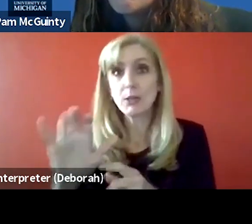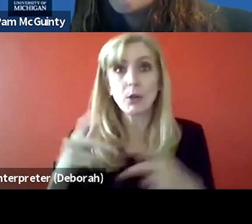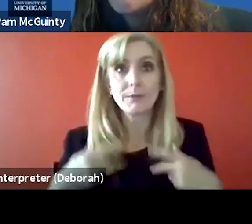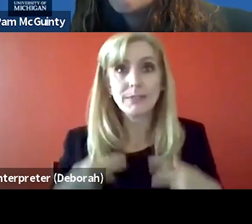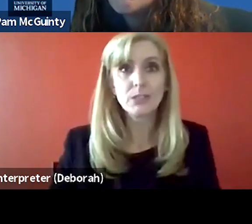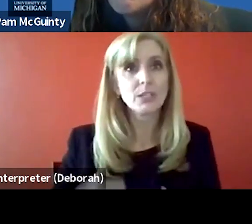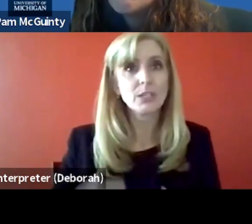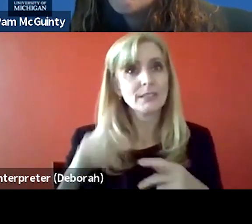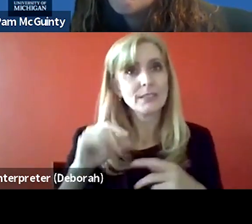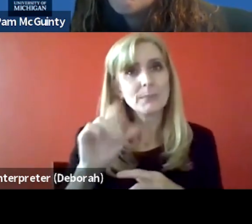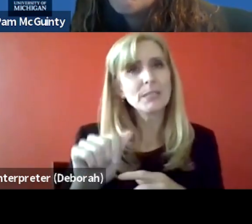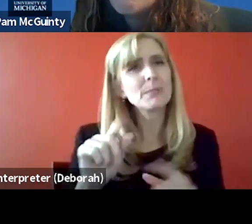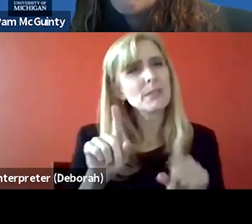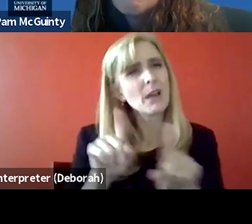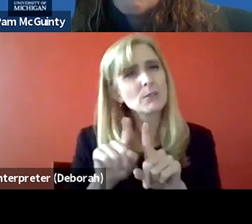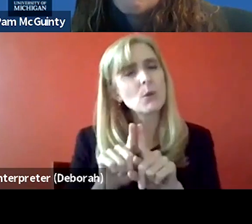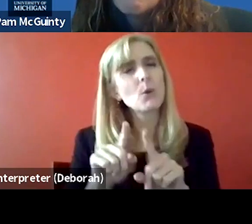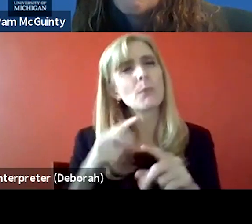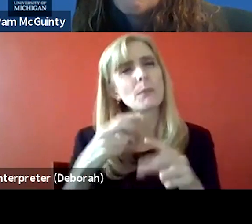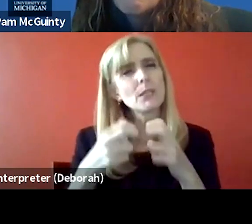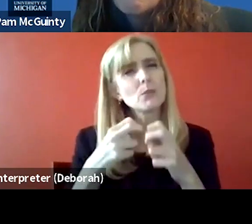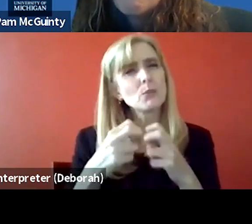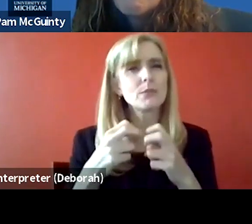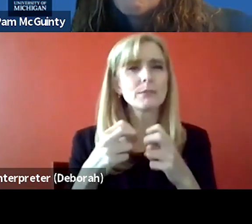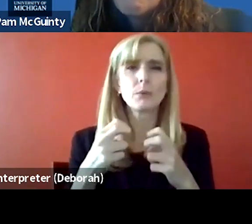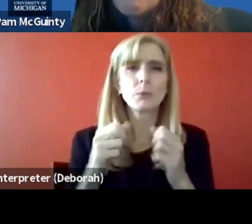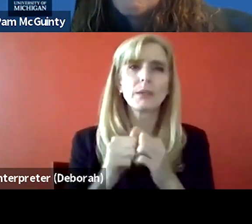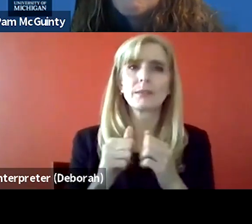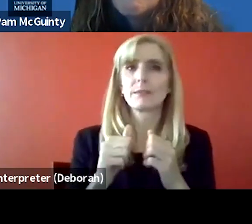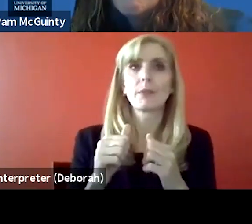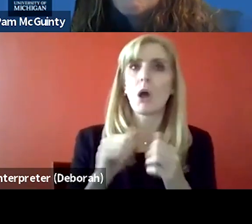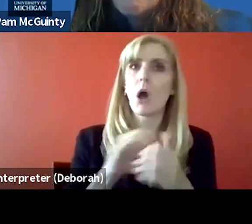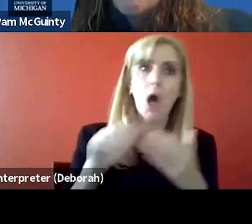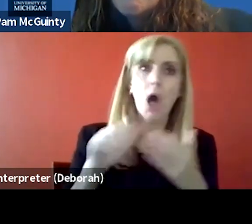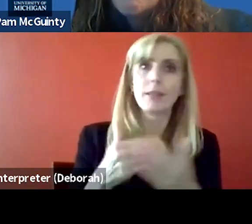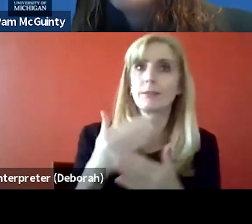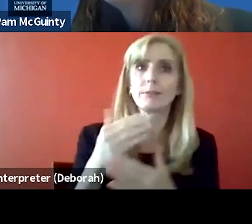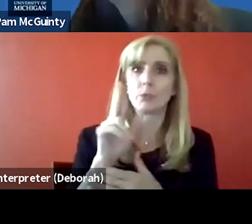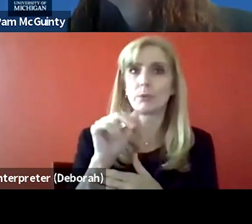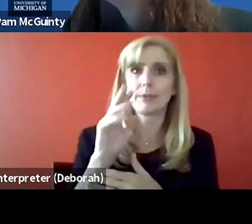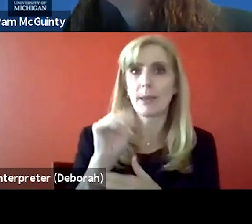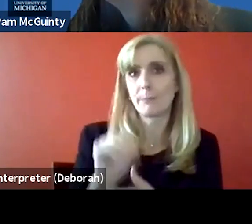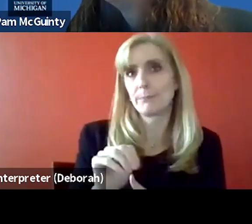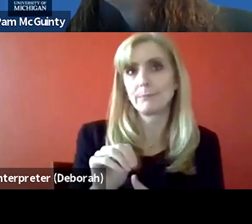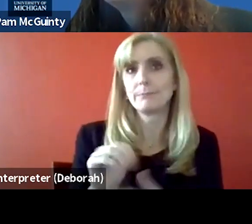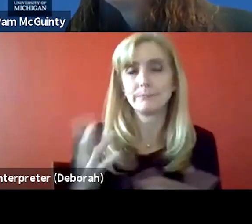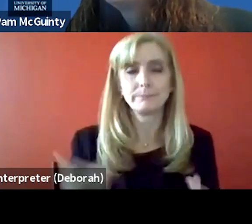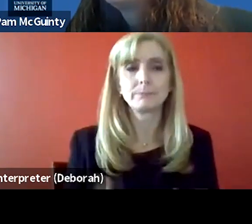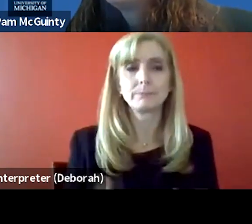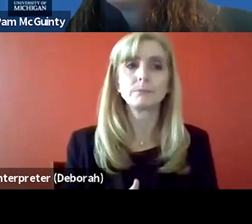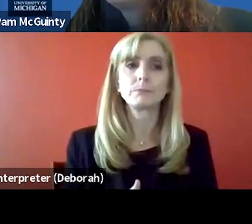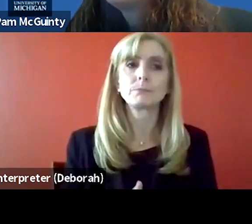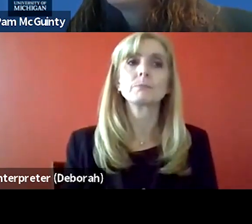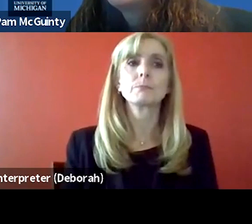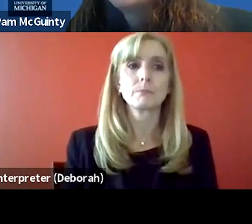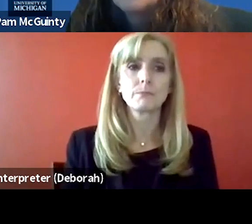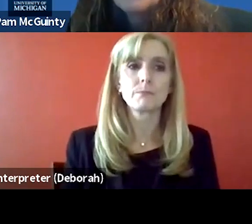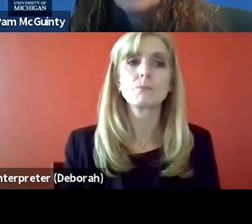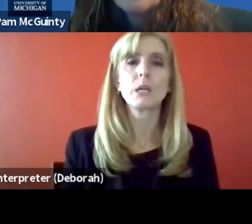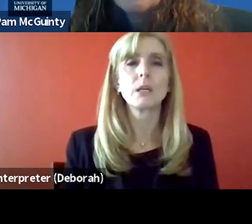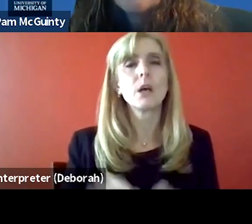it also is an issue within the U of M community overall that goes outside of SSD. It speaks to the broader nature